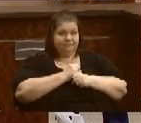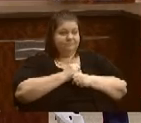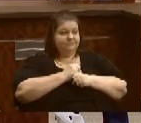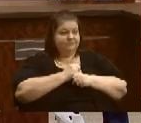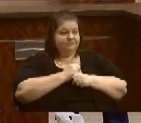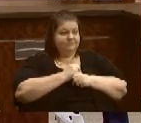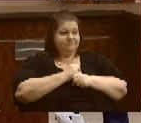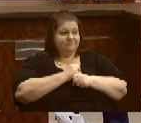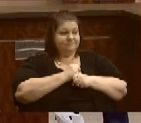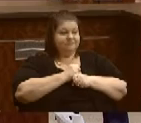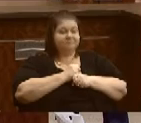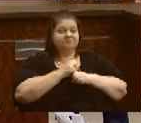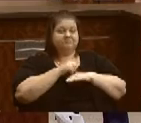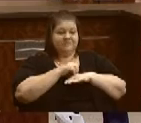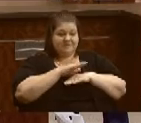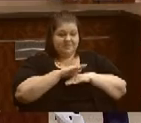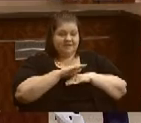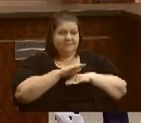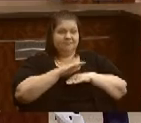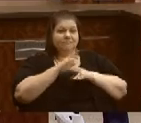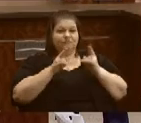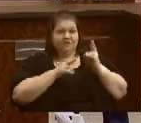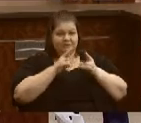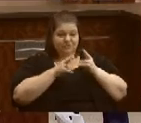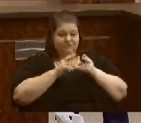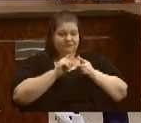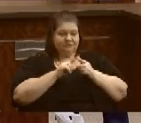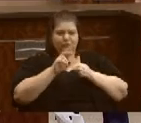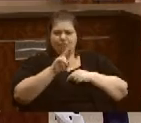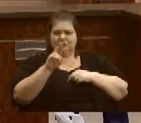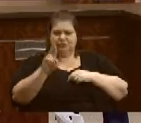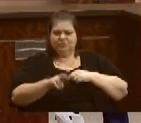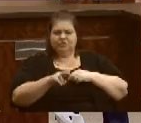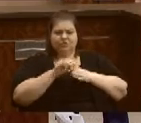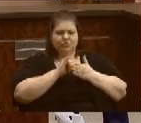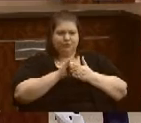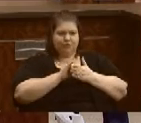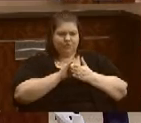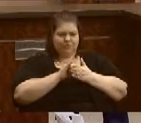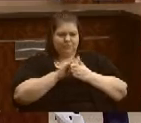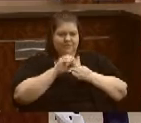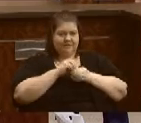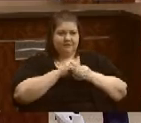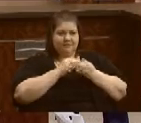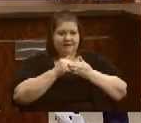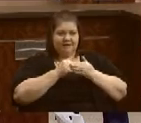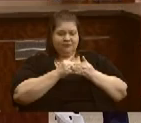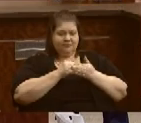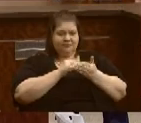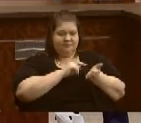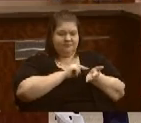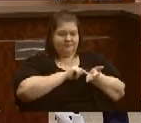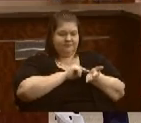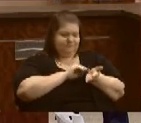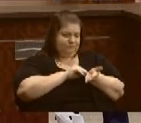interns to send it to Rochester, New York for a fellowship in pediatrics. And I never dreamed I was going to be the one,